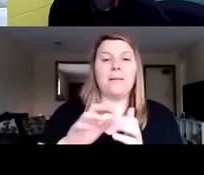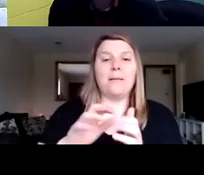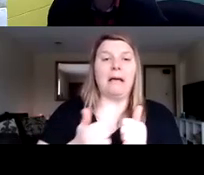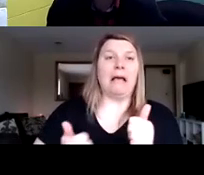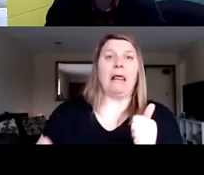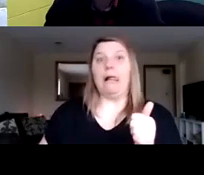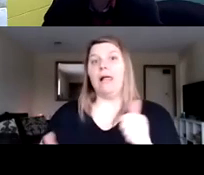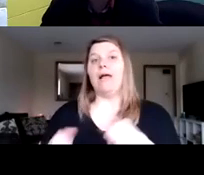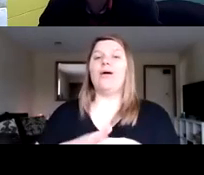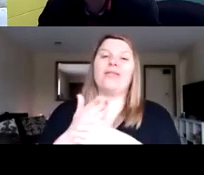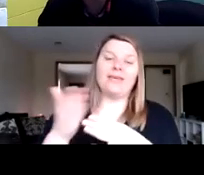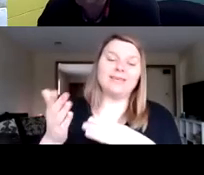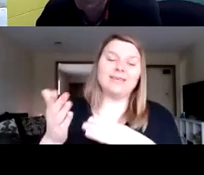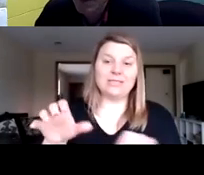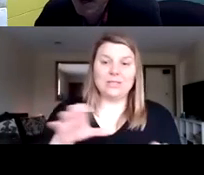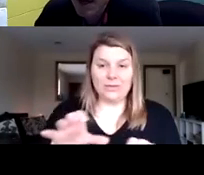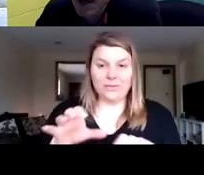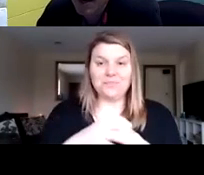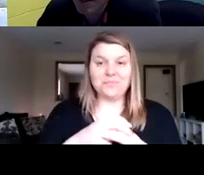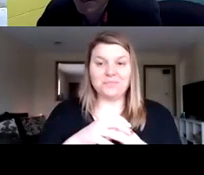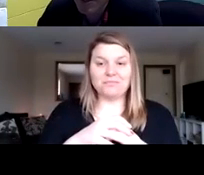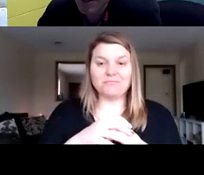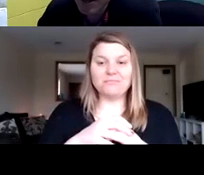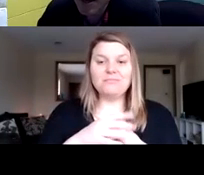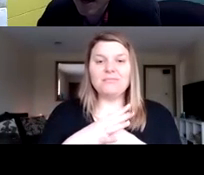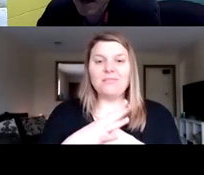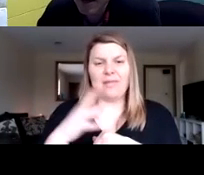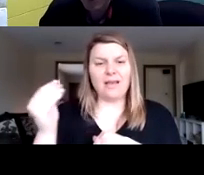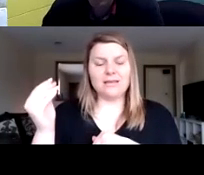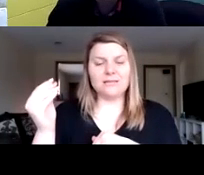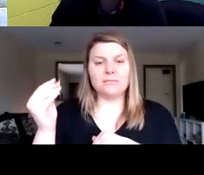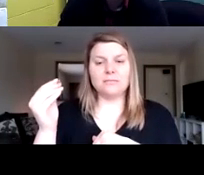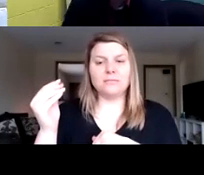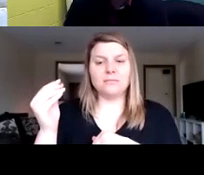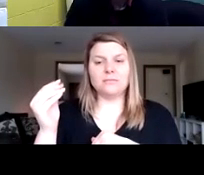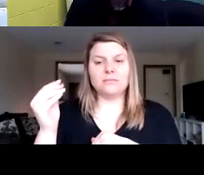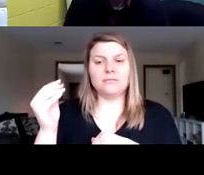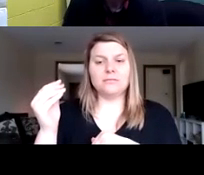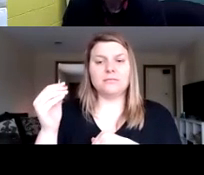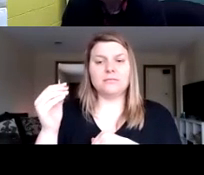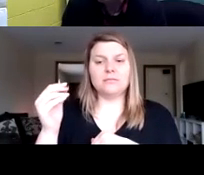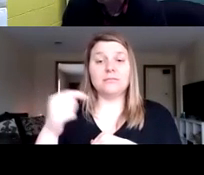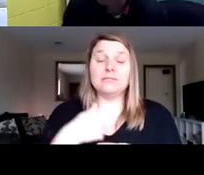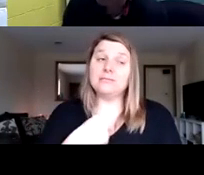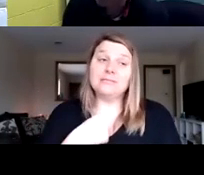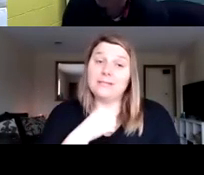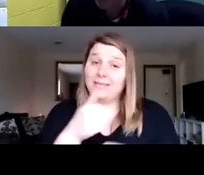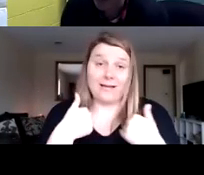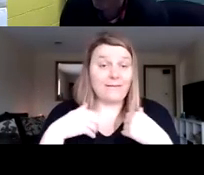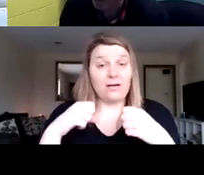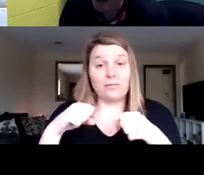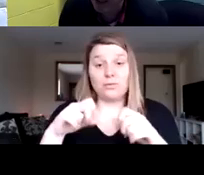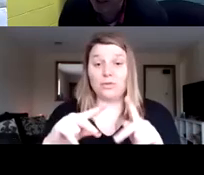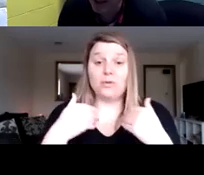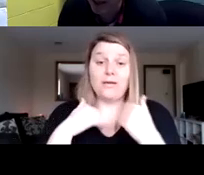things that they need to do. And I didn't get a chance to have